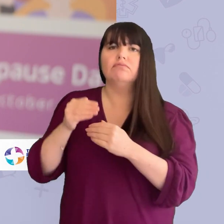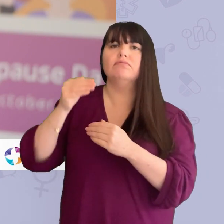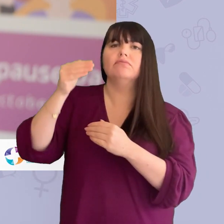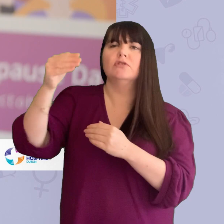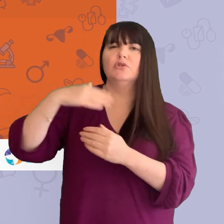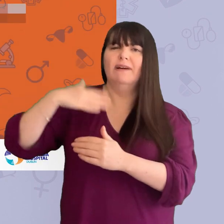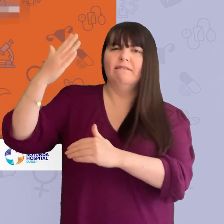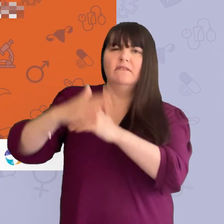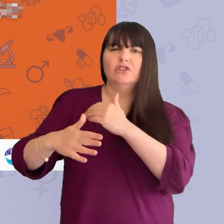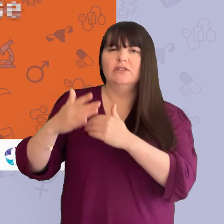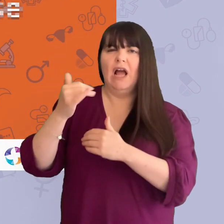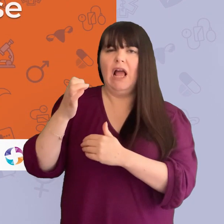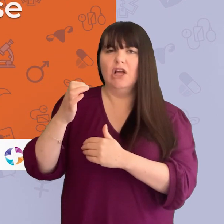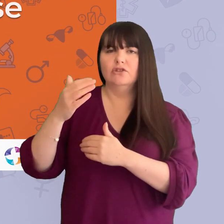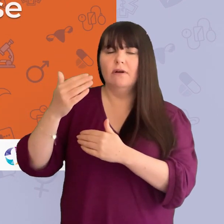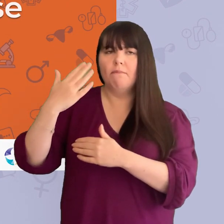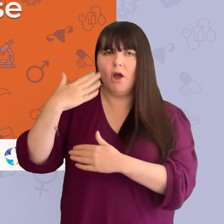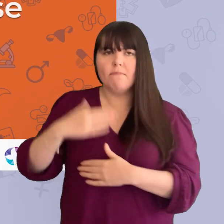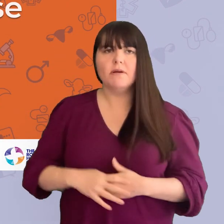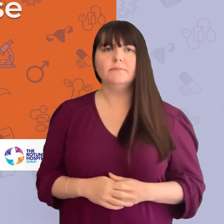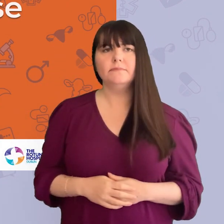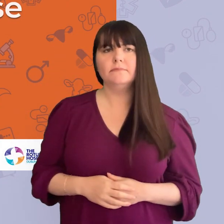51.